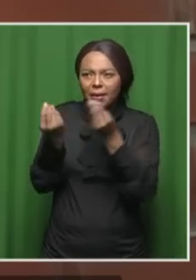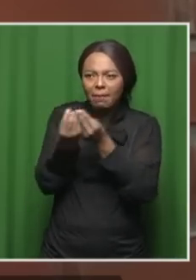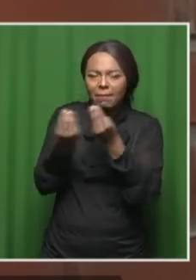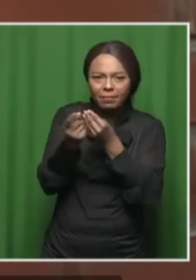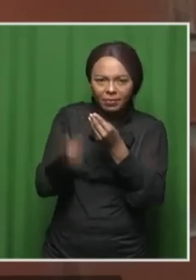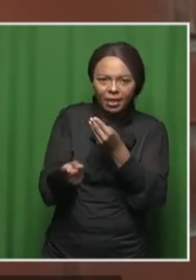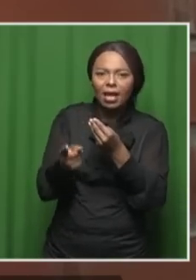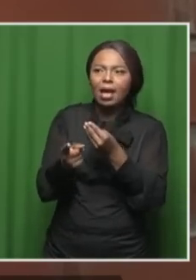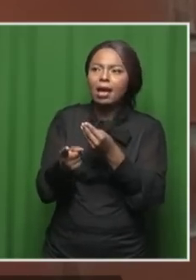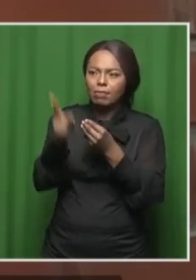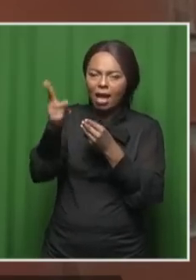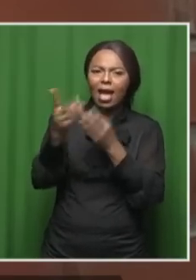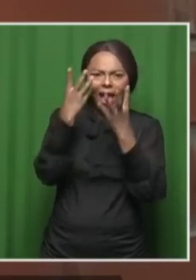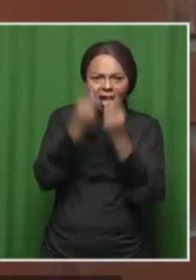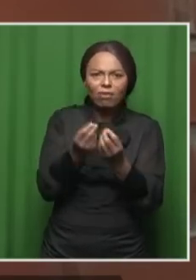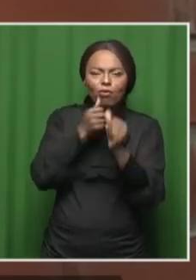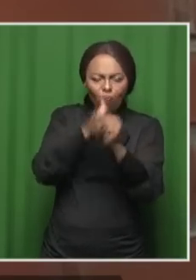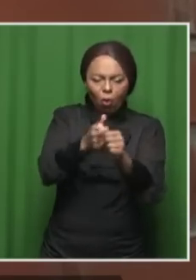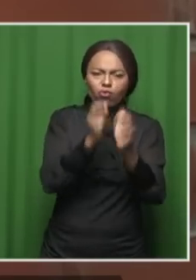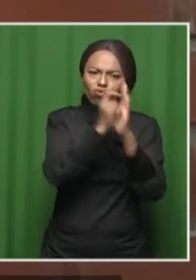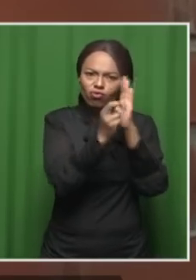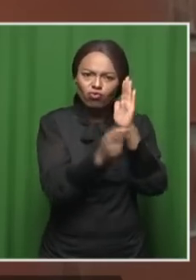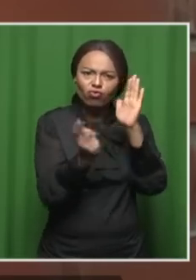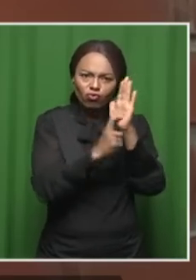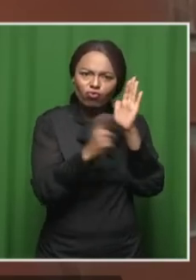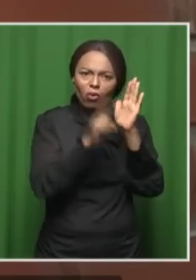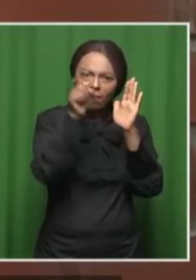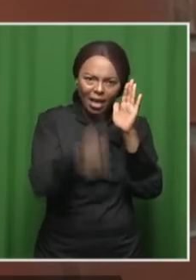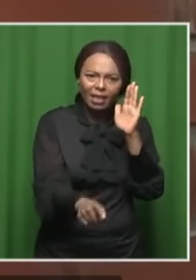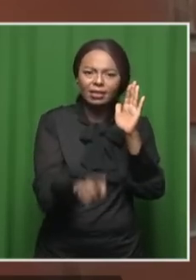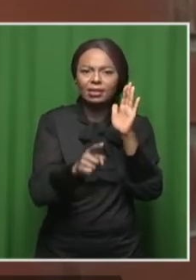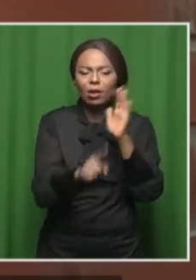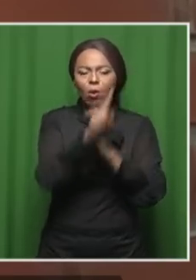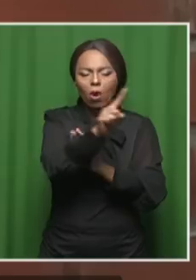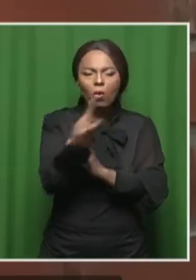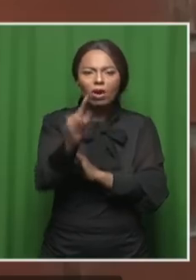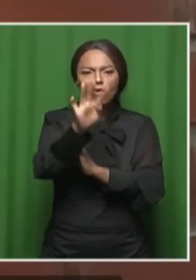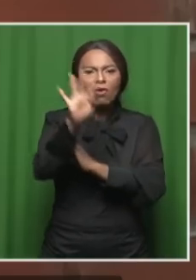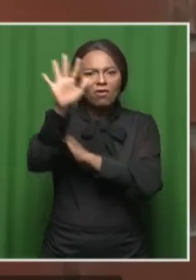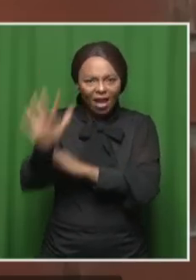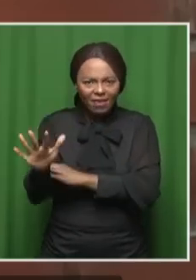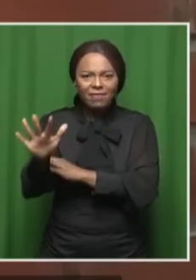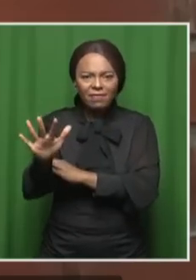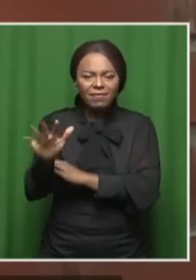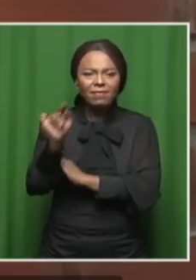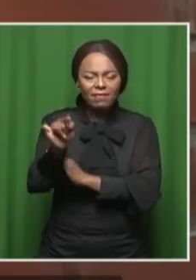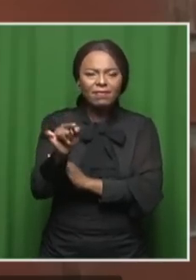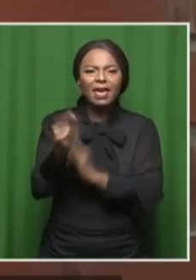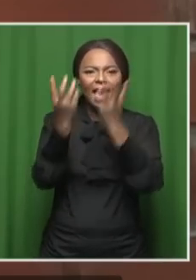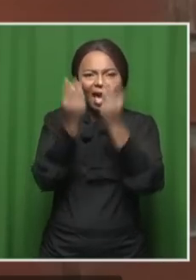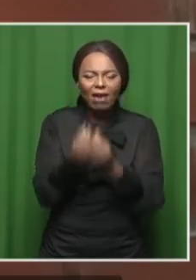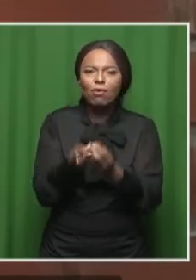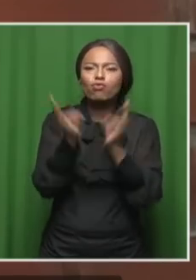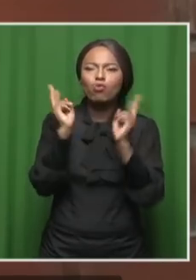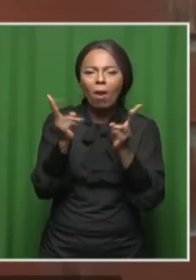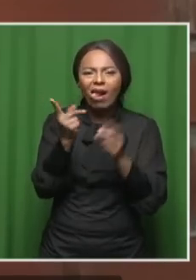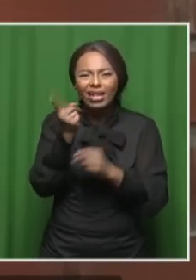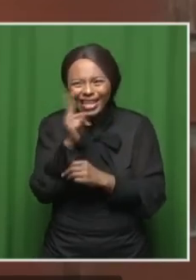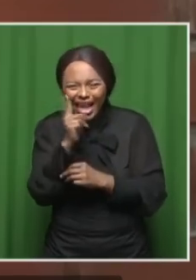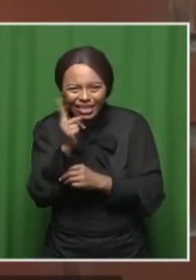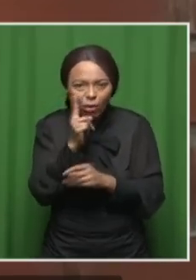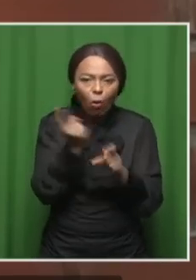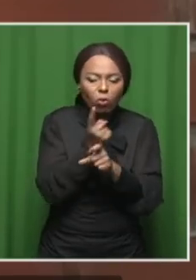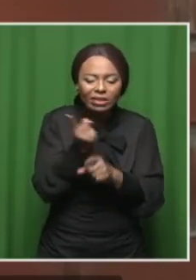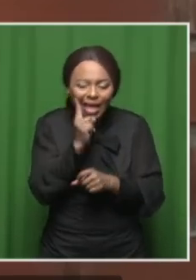are obligated in terms of your regulation 1145, to actually have like regular tests with